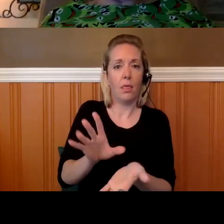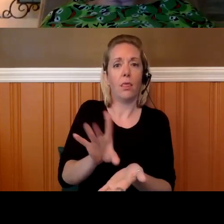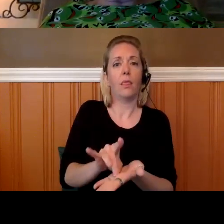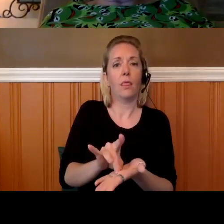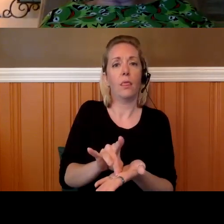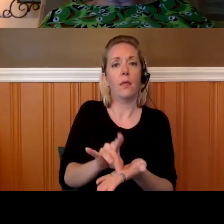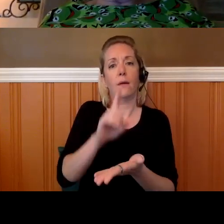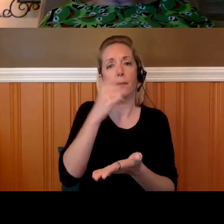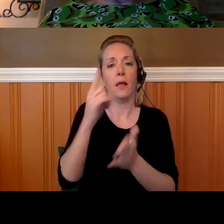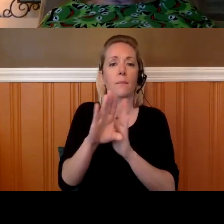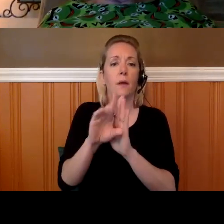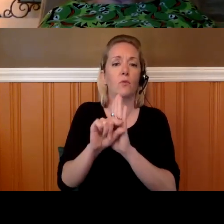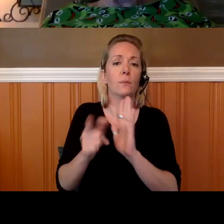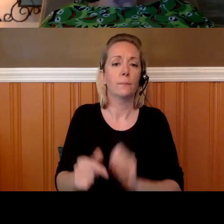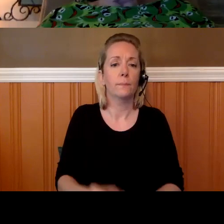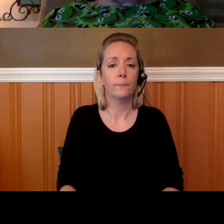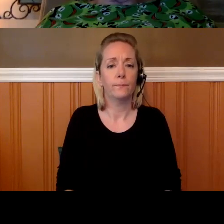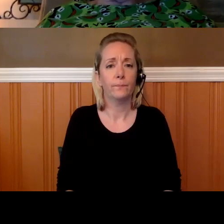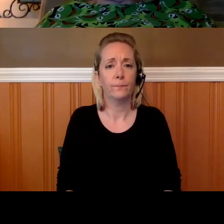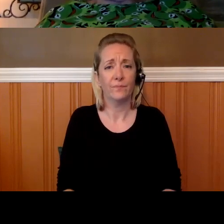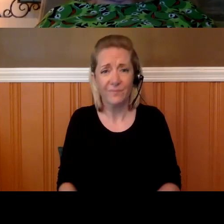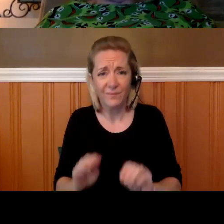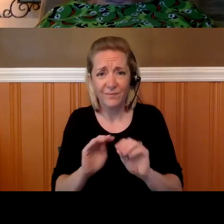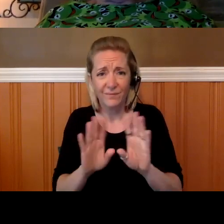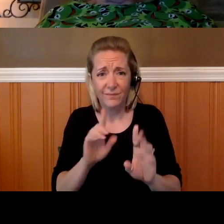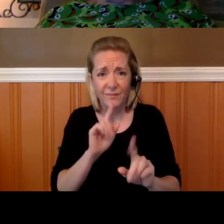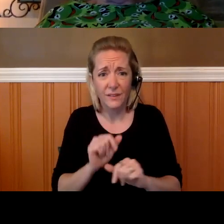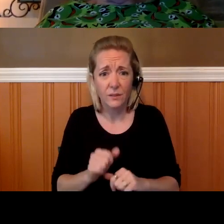else. Did that answer the question?